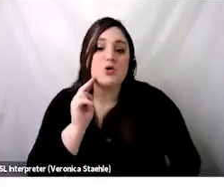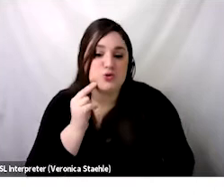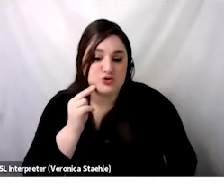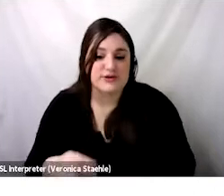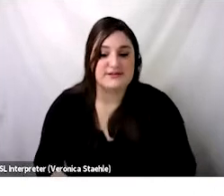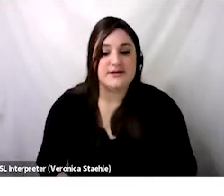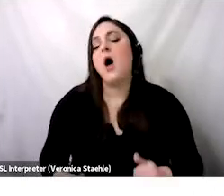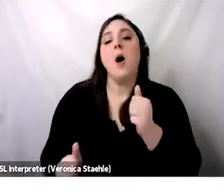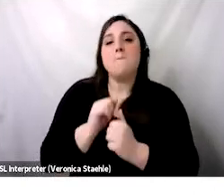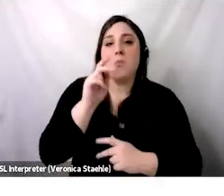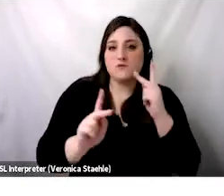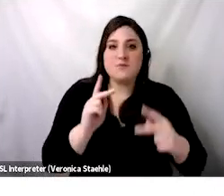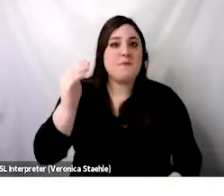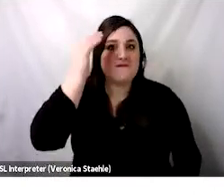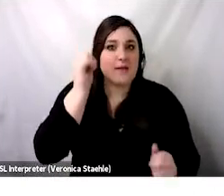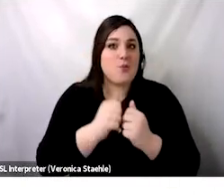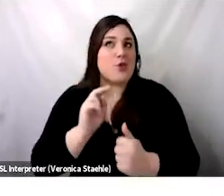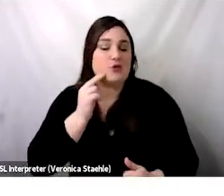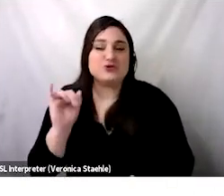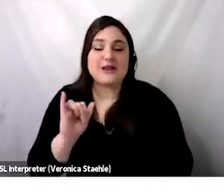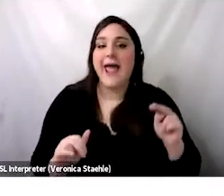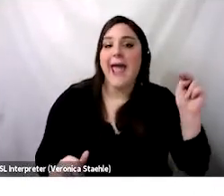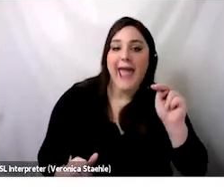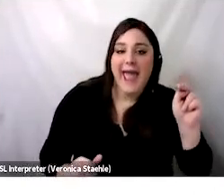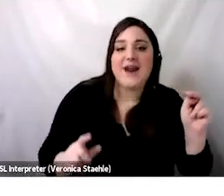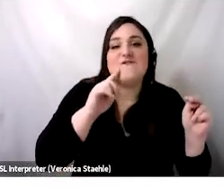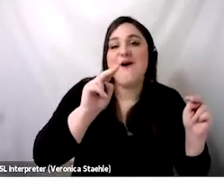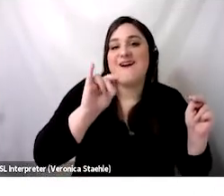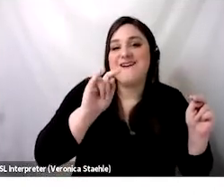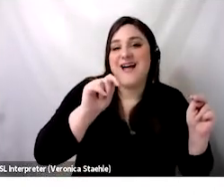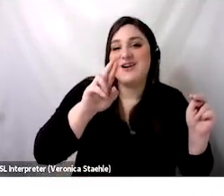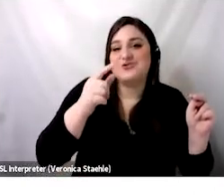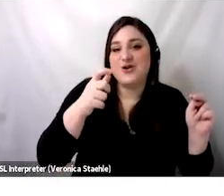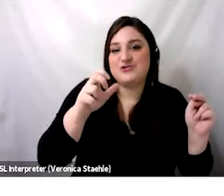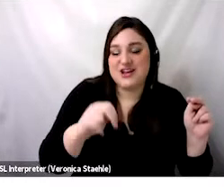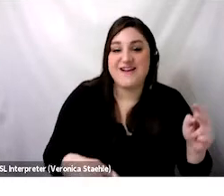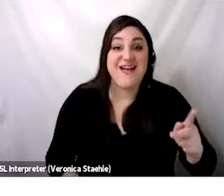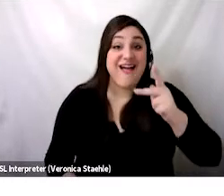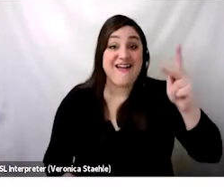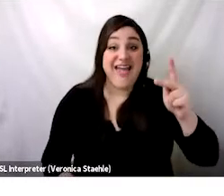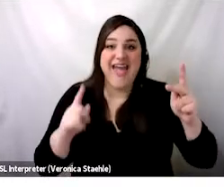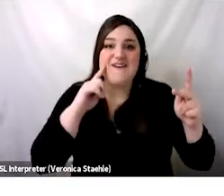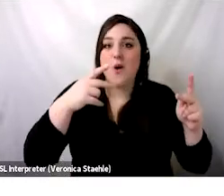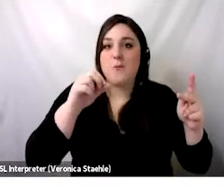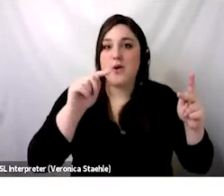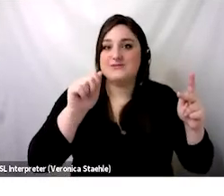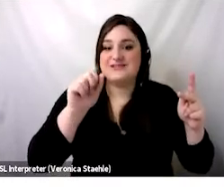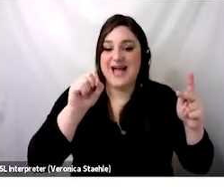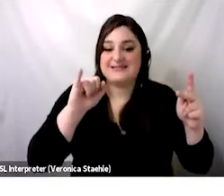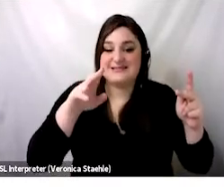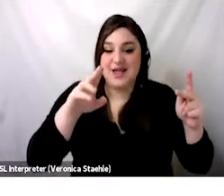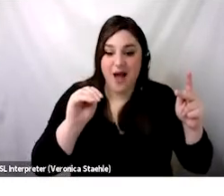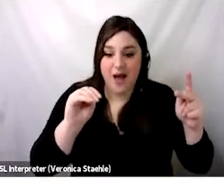N, nitrogen, K, potassium, and P, phosphorus. And